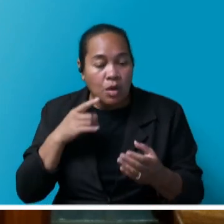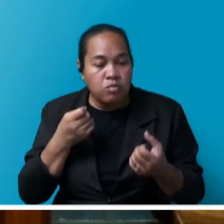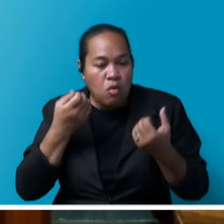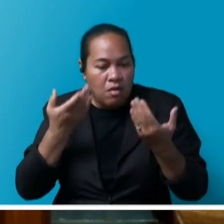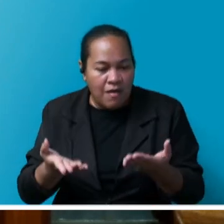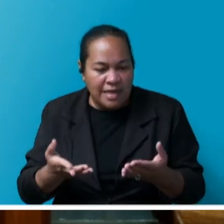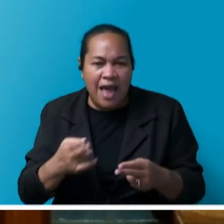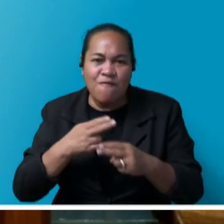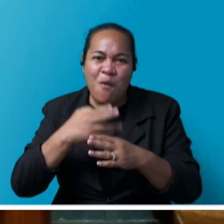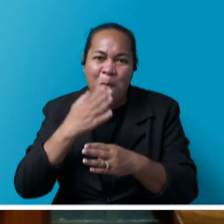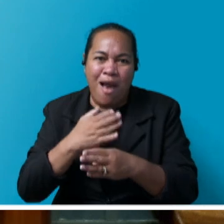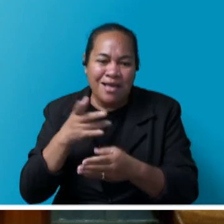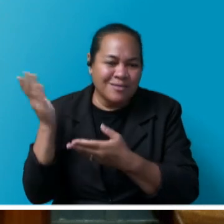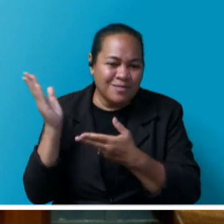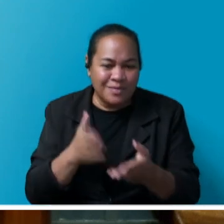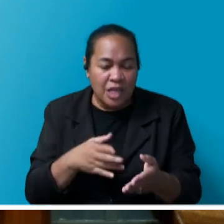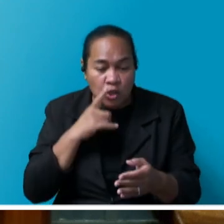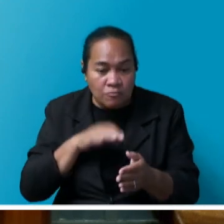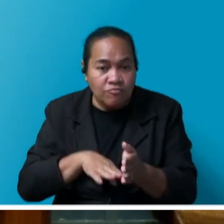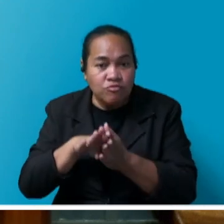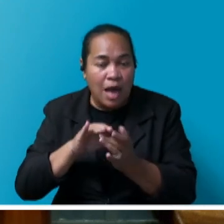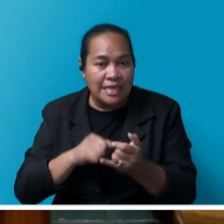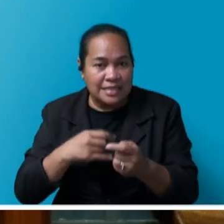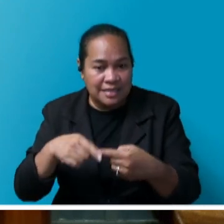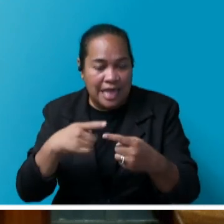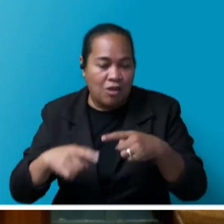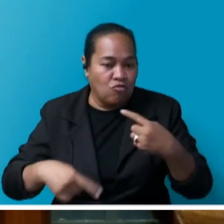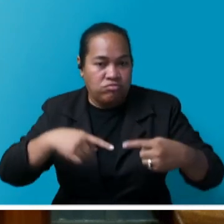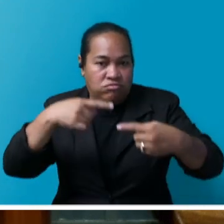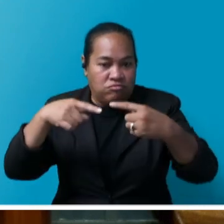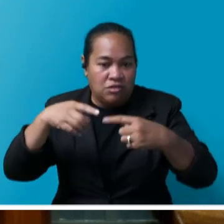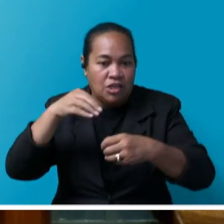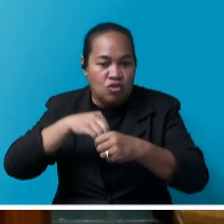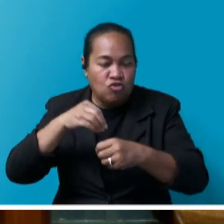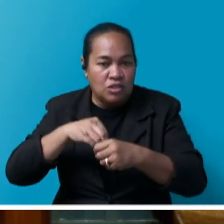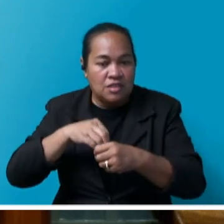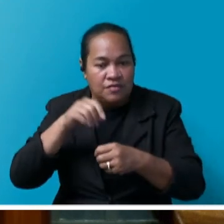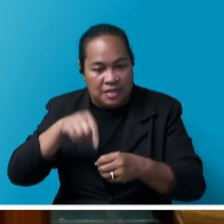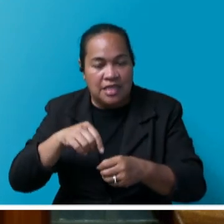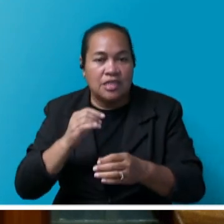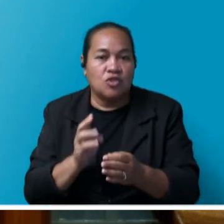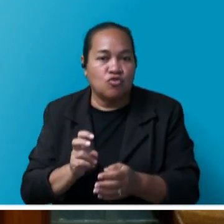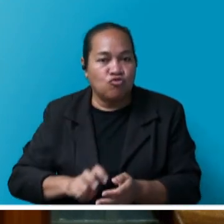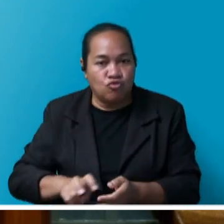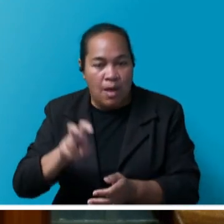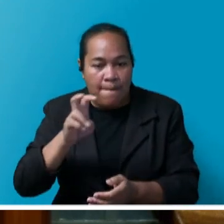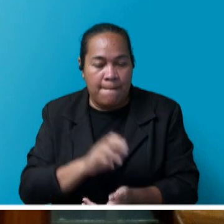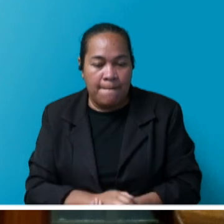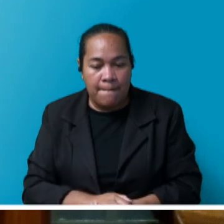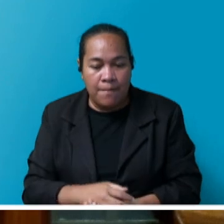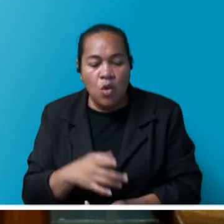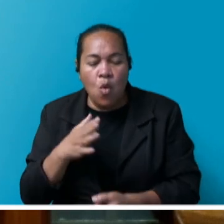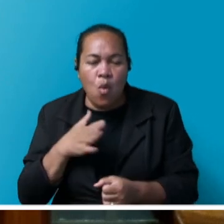framework to enhance sustainability, competitiveness, and inclusivity of our tourism sector. It will ensure that Fiji